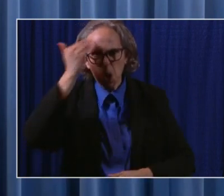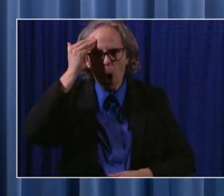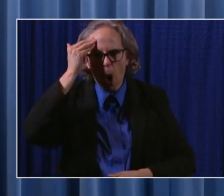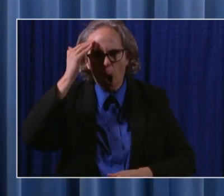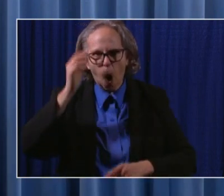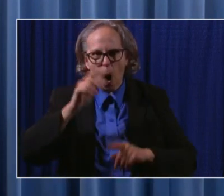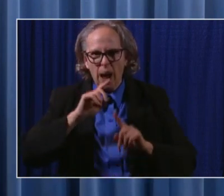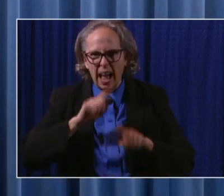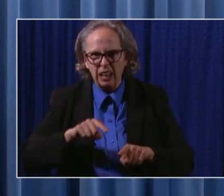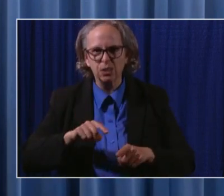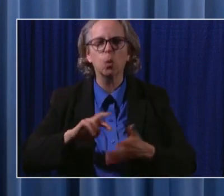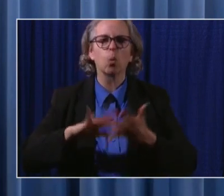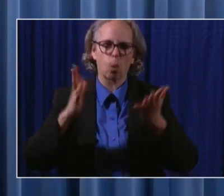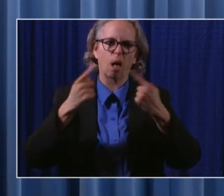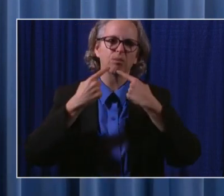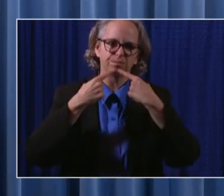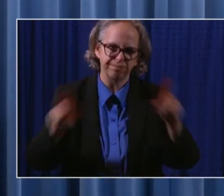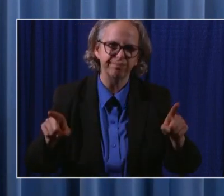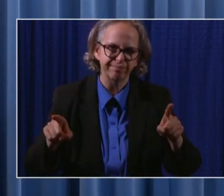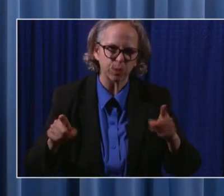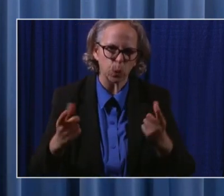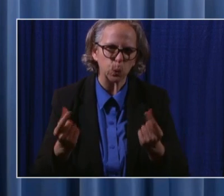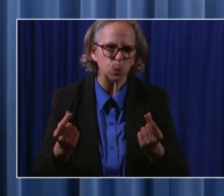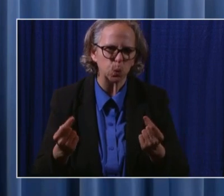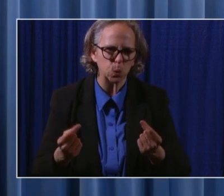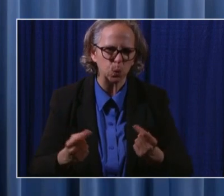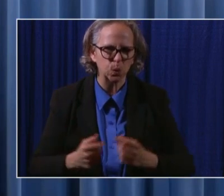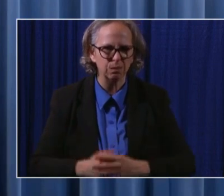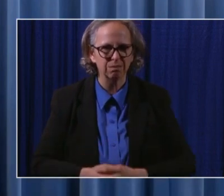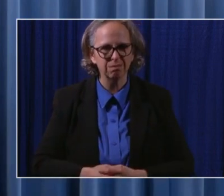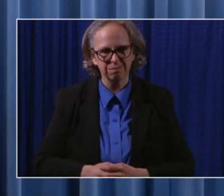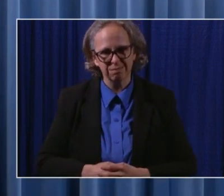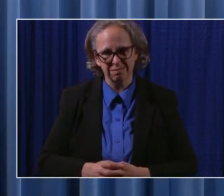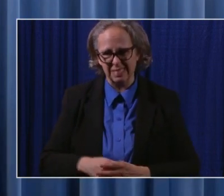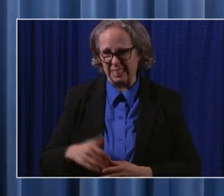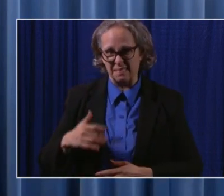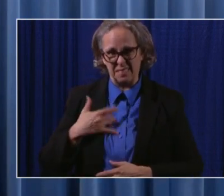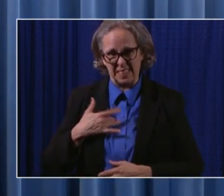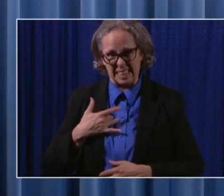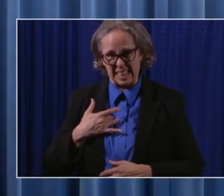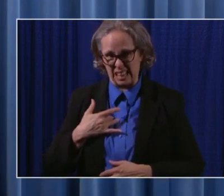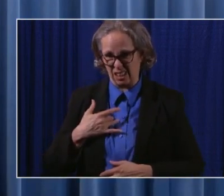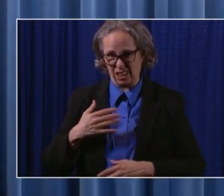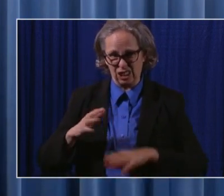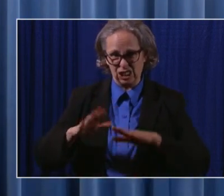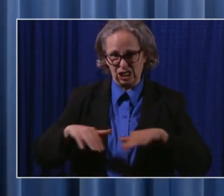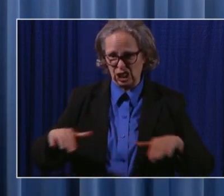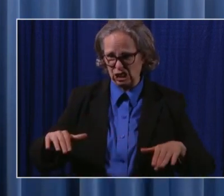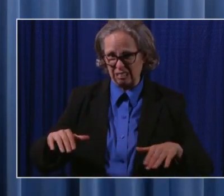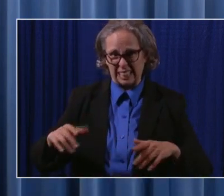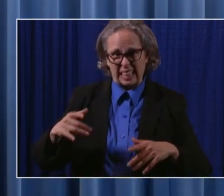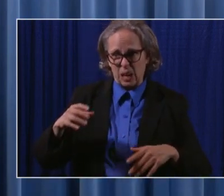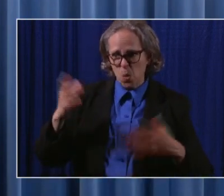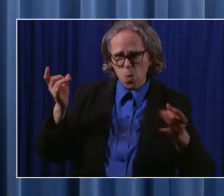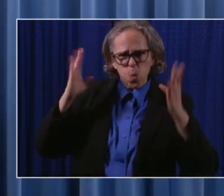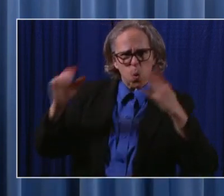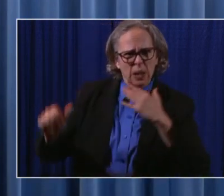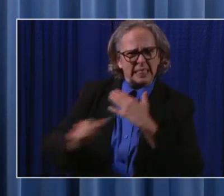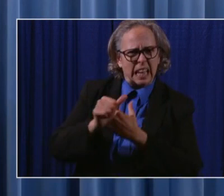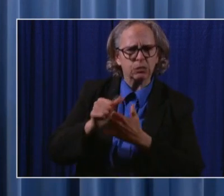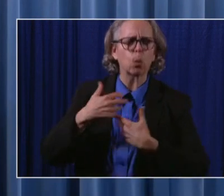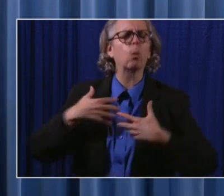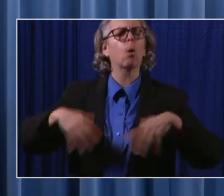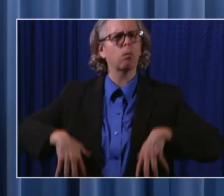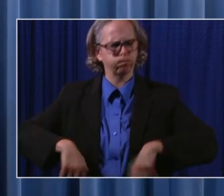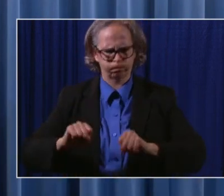and I think we've got kids in danger. If I see kids in danger in this state, and I know they're in danger, we will take action. But